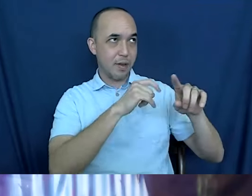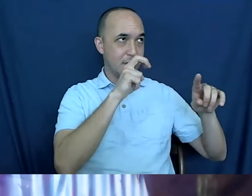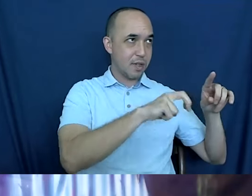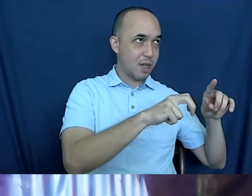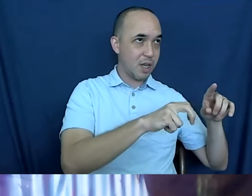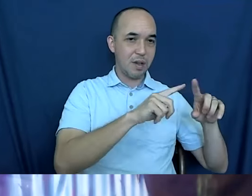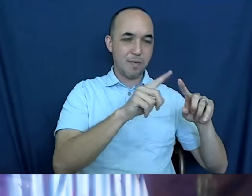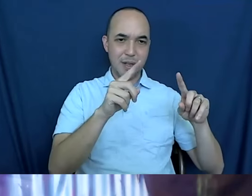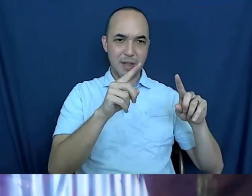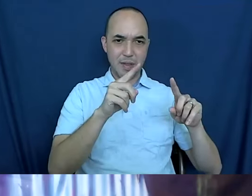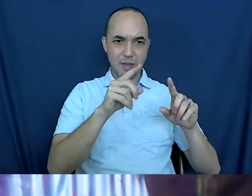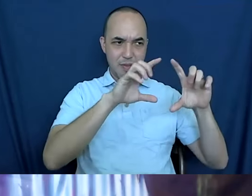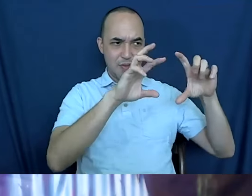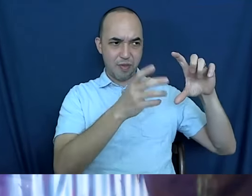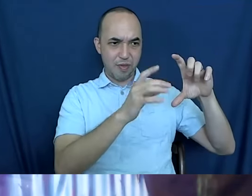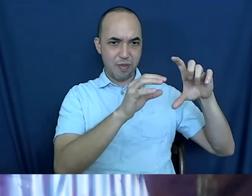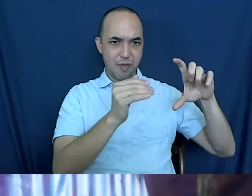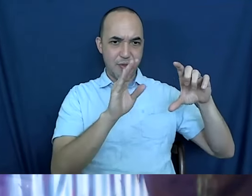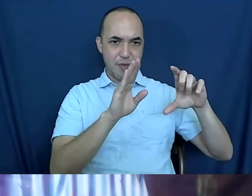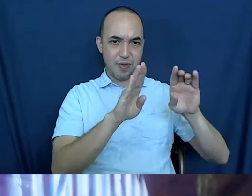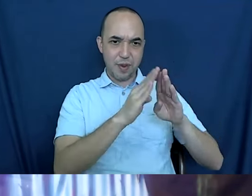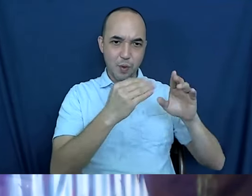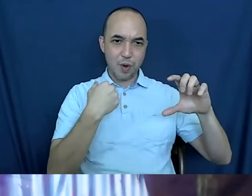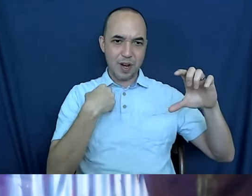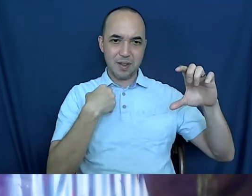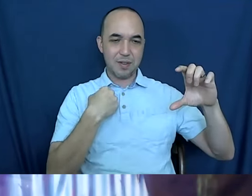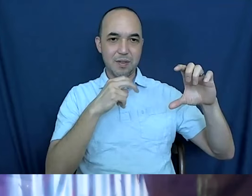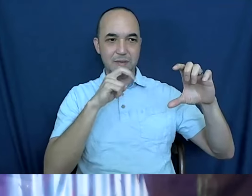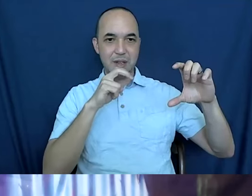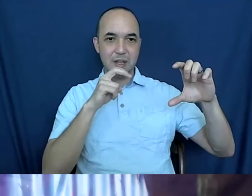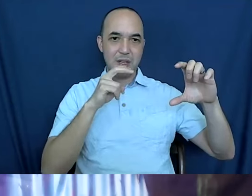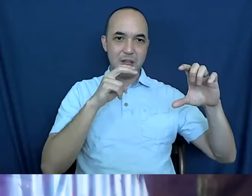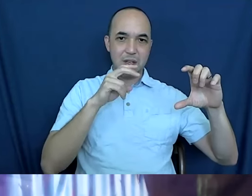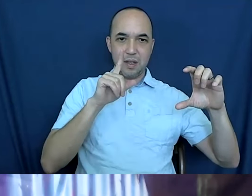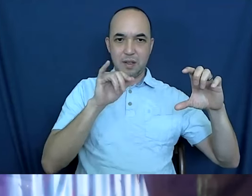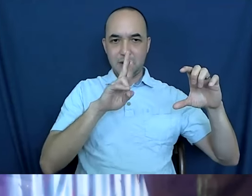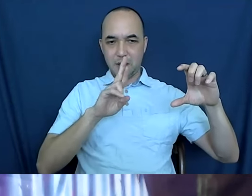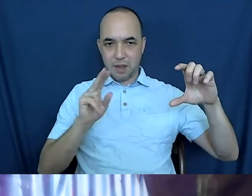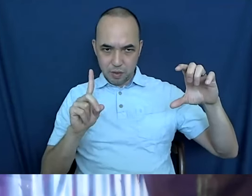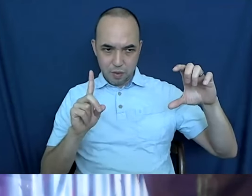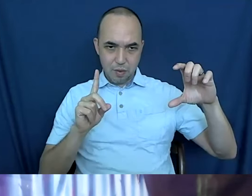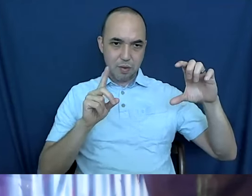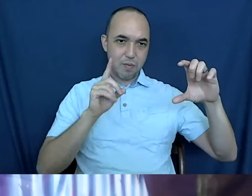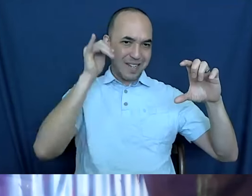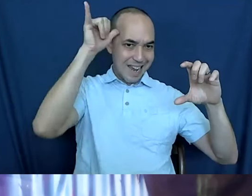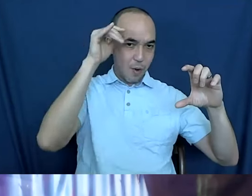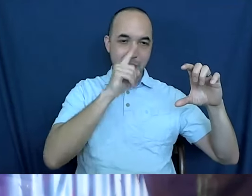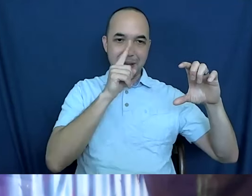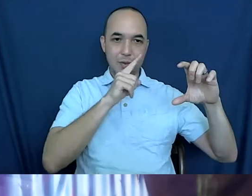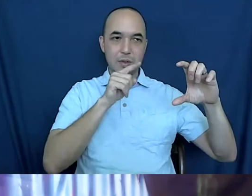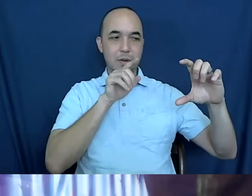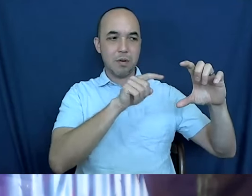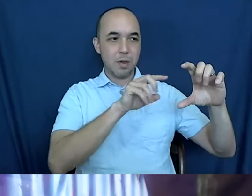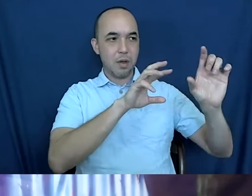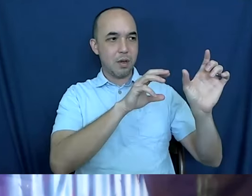iguana, cow, mouse. And it's that moment of like, oh, they all matched on the first one. Okay, I just have to go into the second